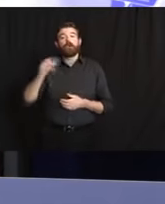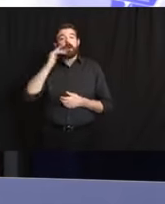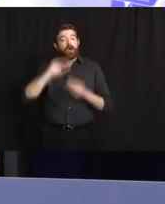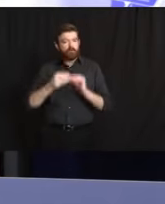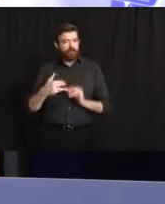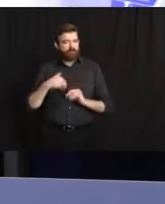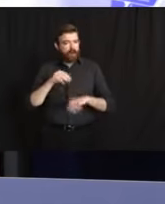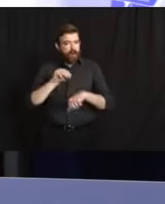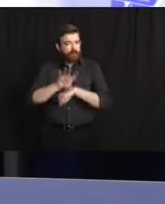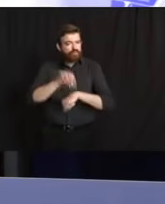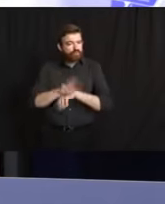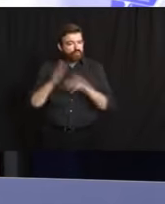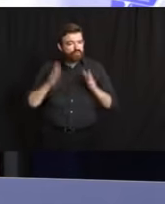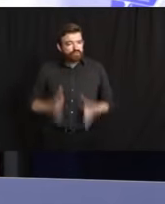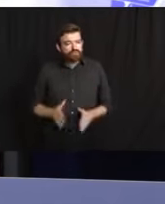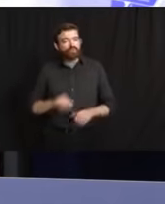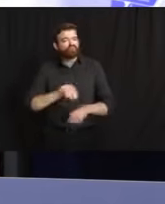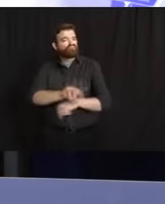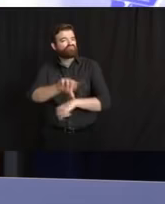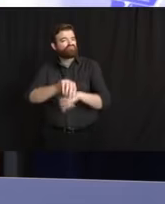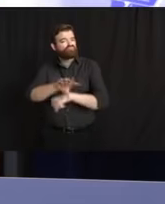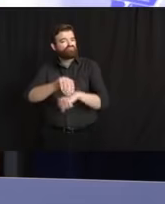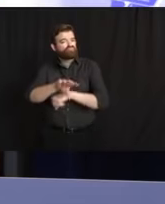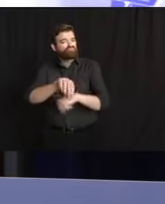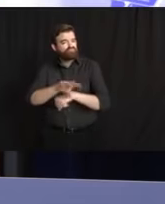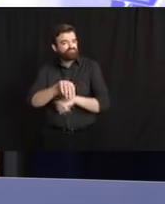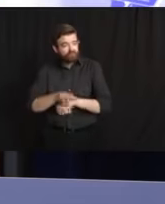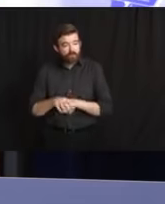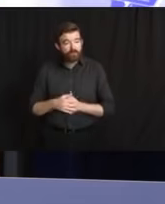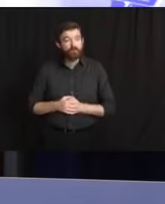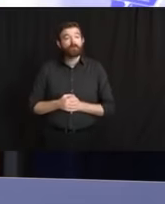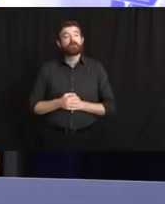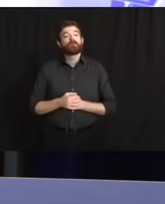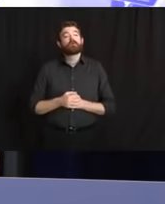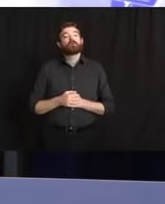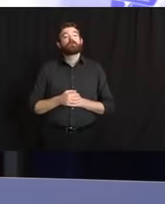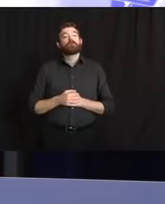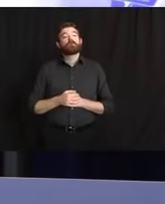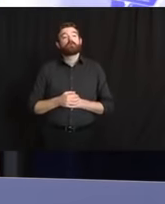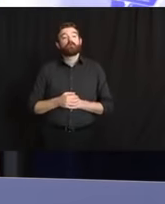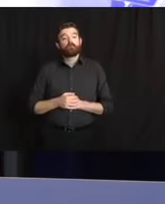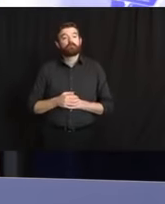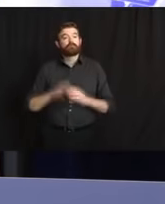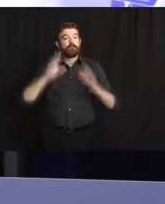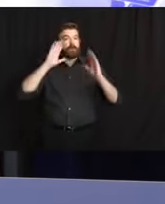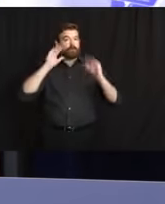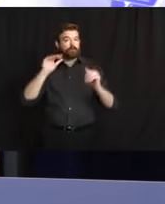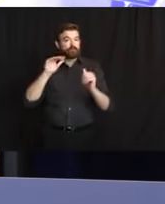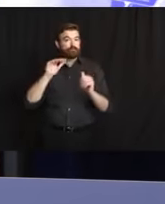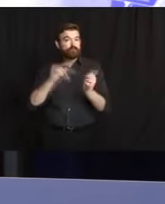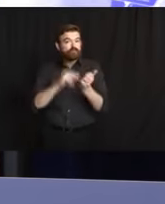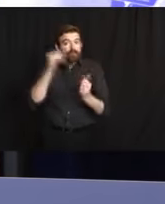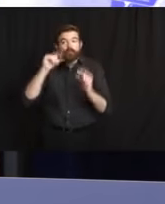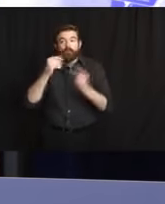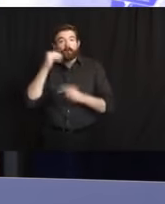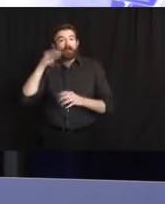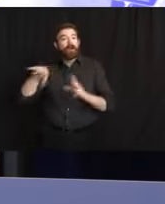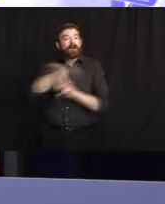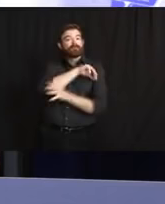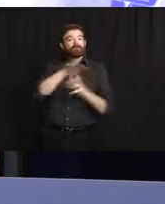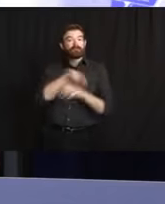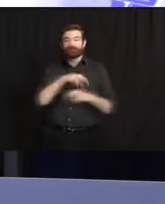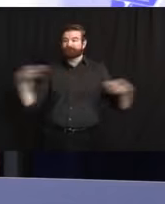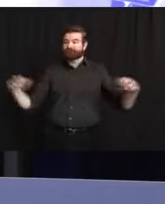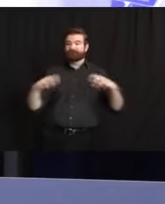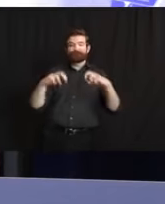1-866-202-4357. We hope these outdoor visitations bring joy and comfort to residents as well as their loved ones, while also protecting